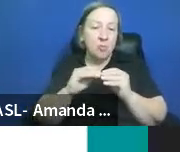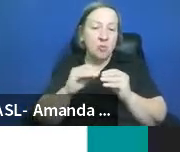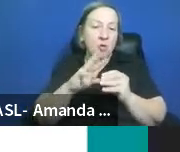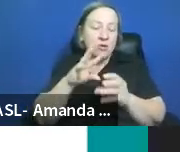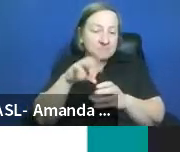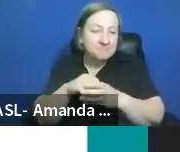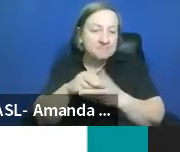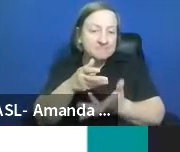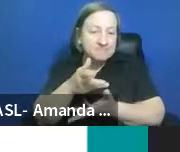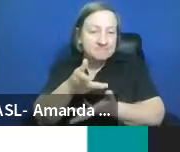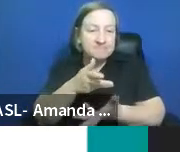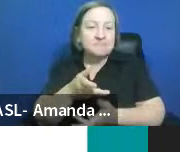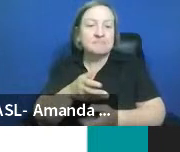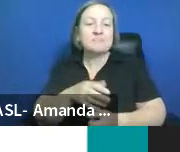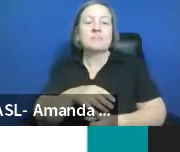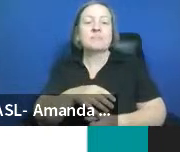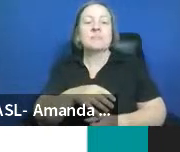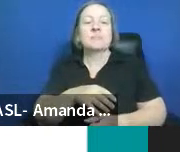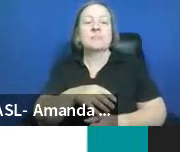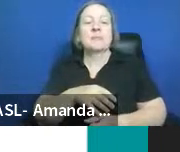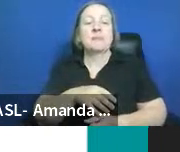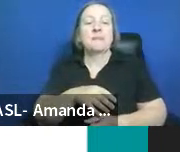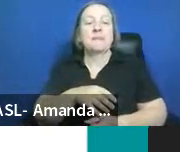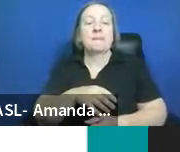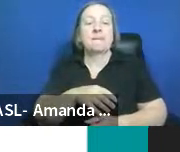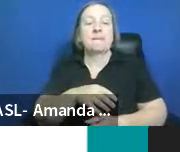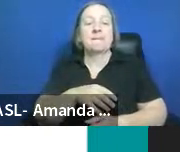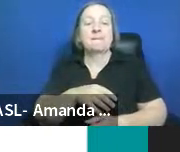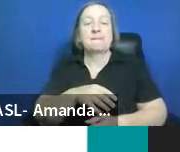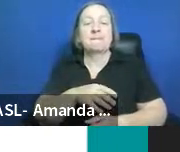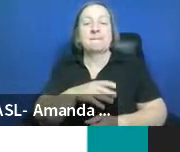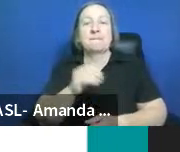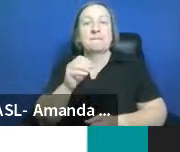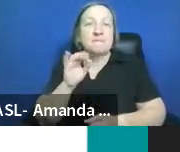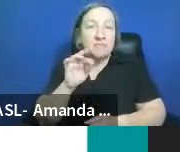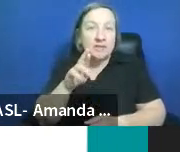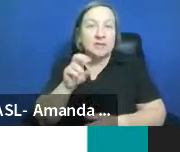fairs as well as we go into summer.